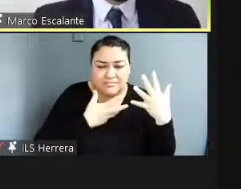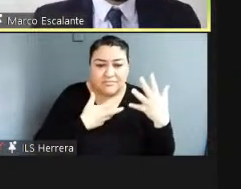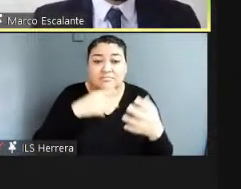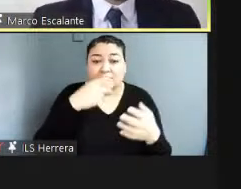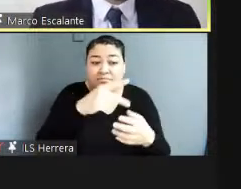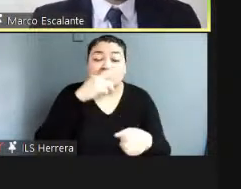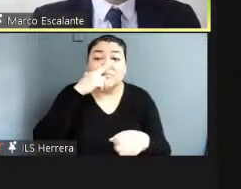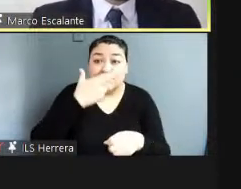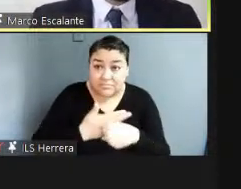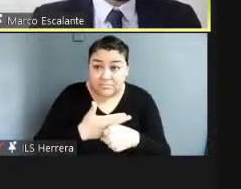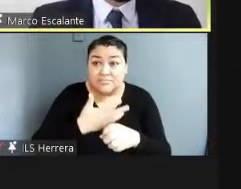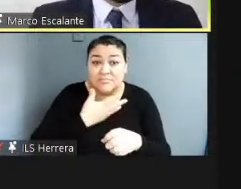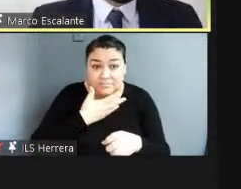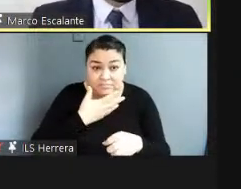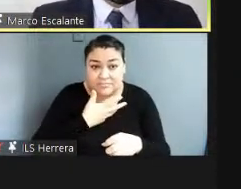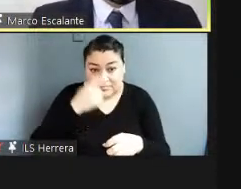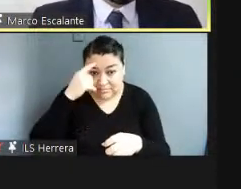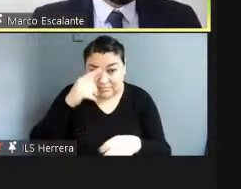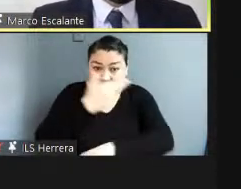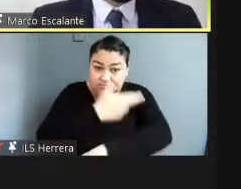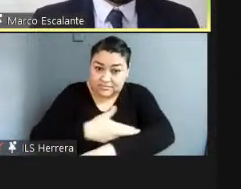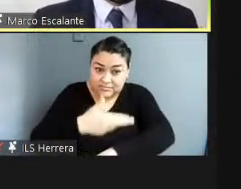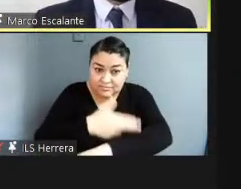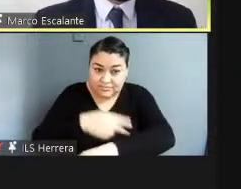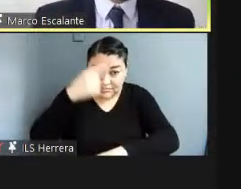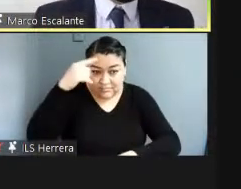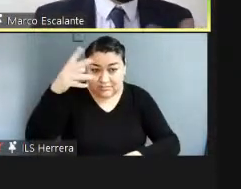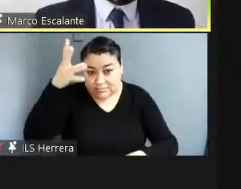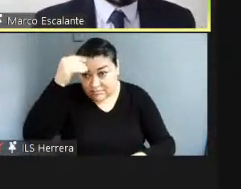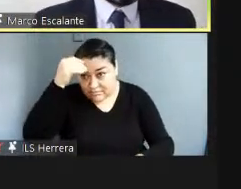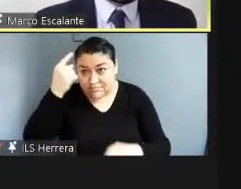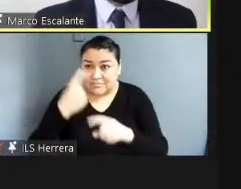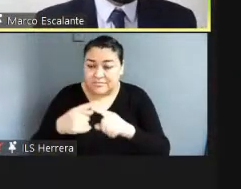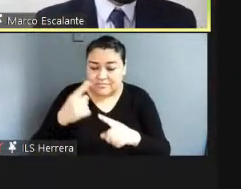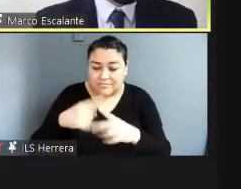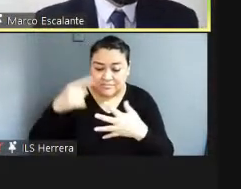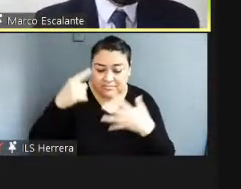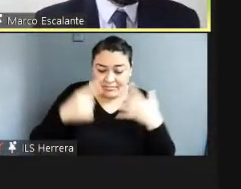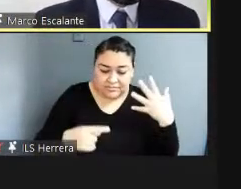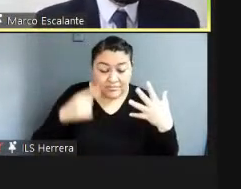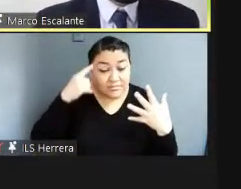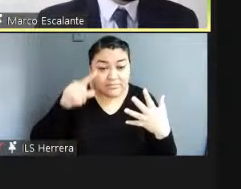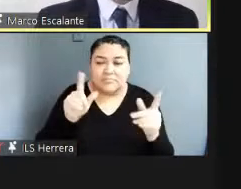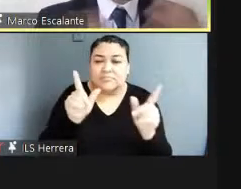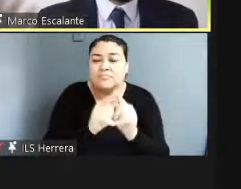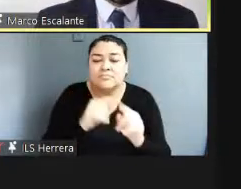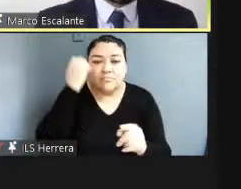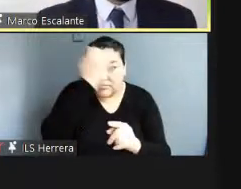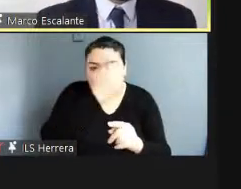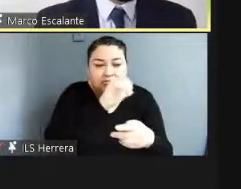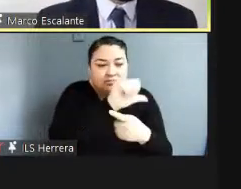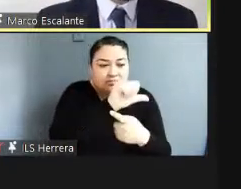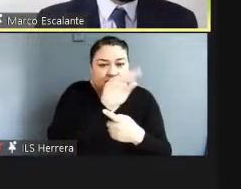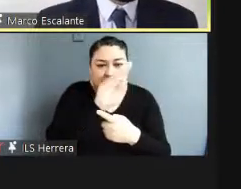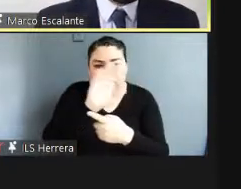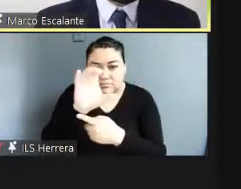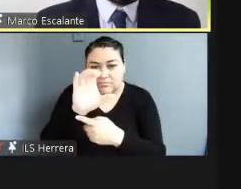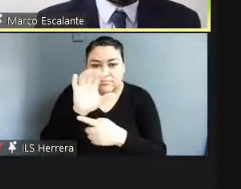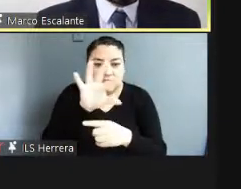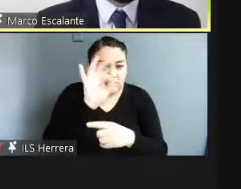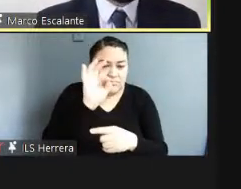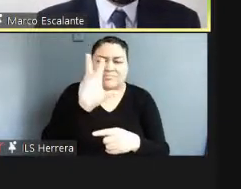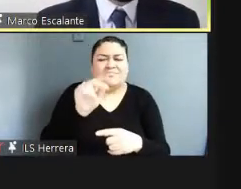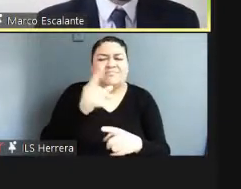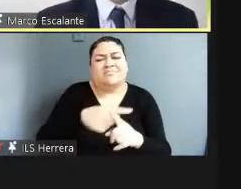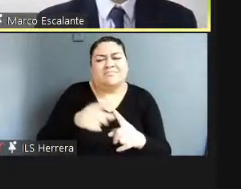matters, the modules, or the areas regarding competencies. We need to apply diverse teaching or learning strategies and not only